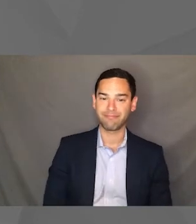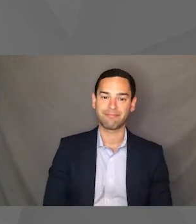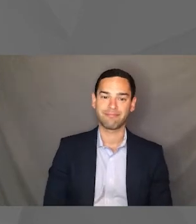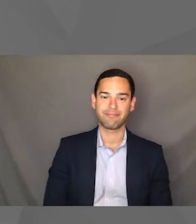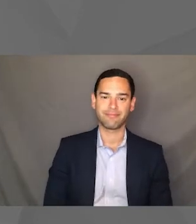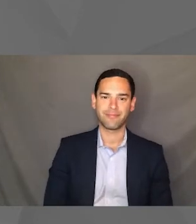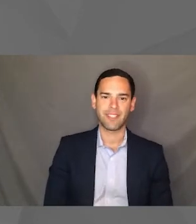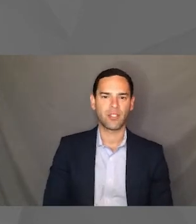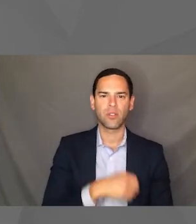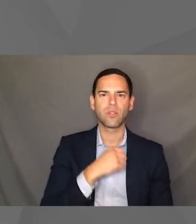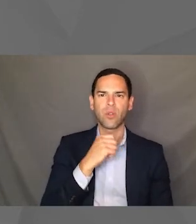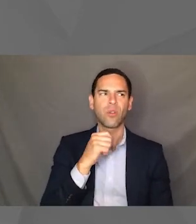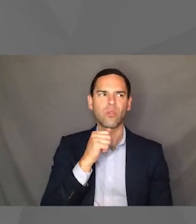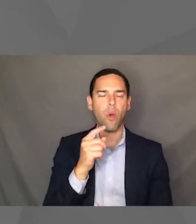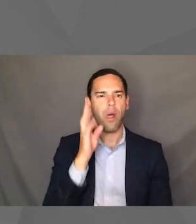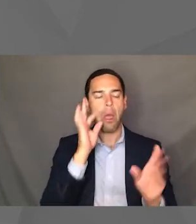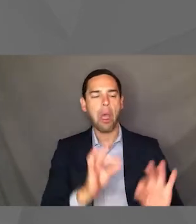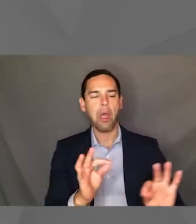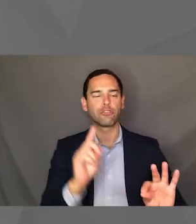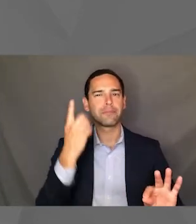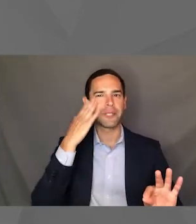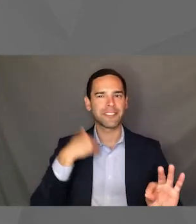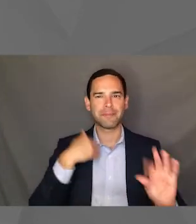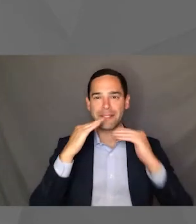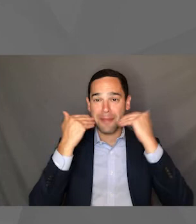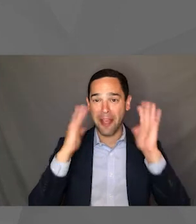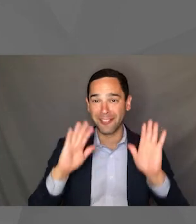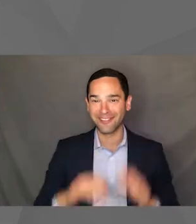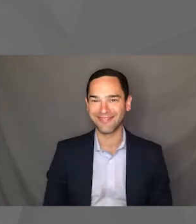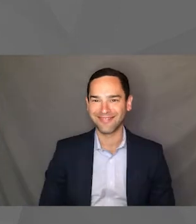So don't address me just because I have a great smile.